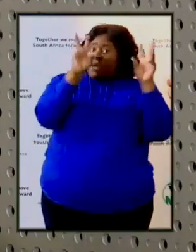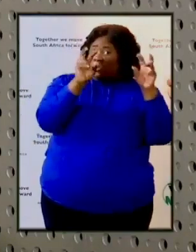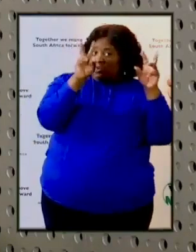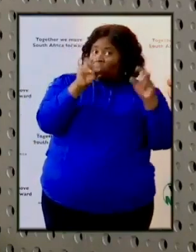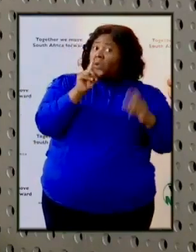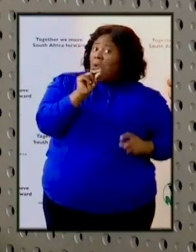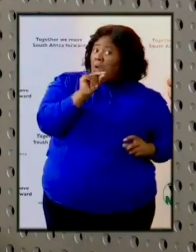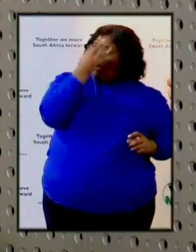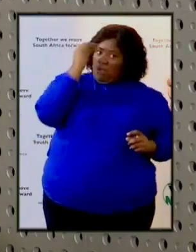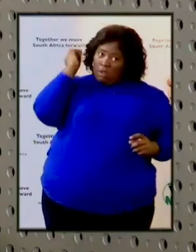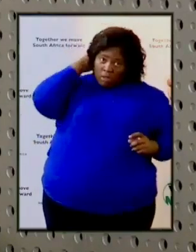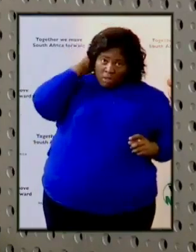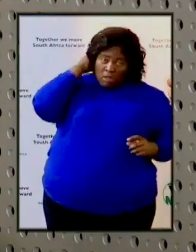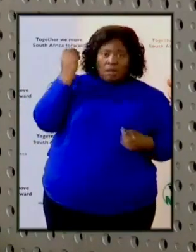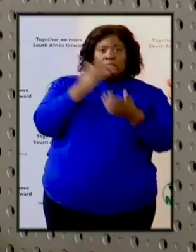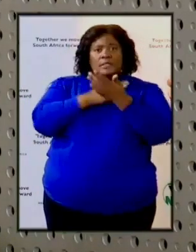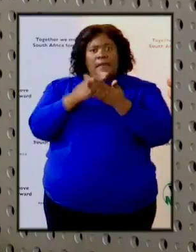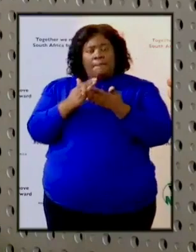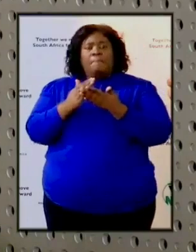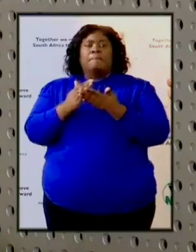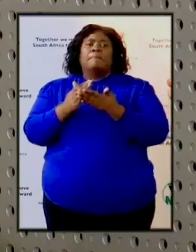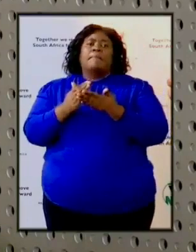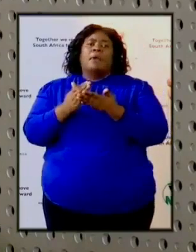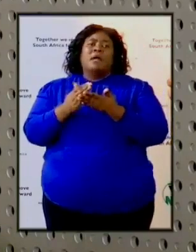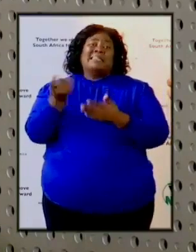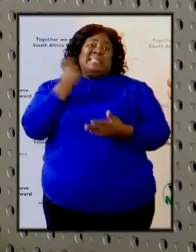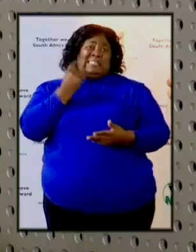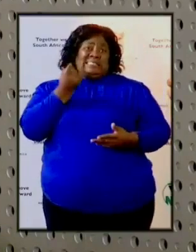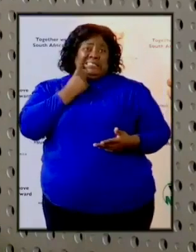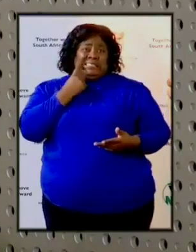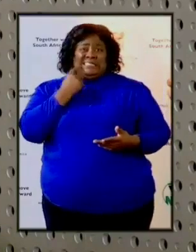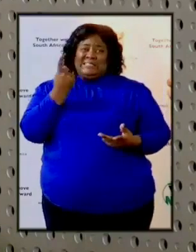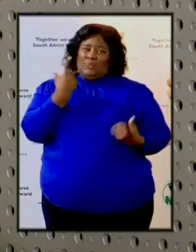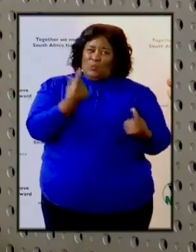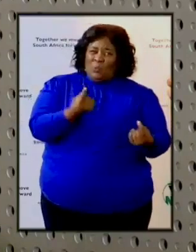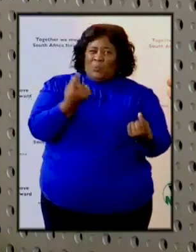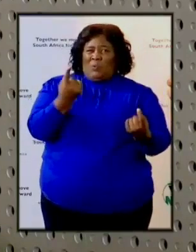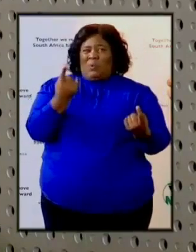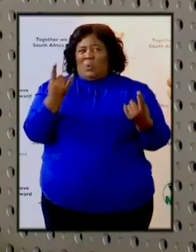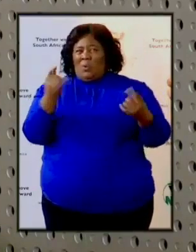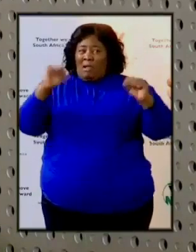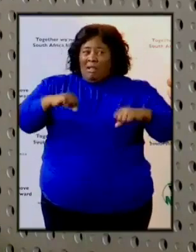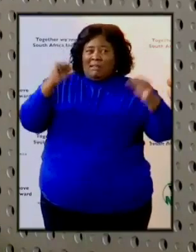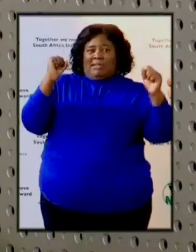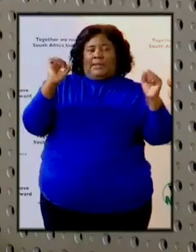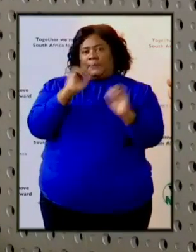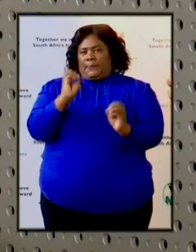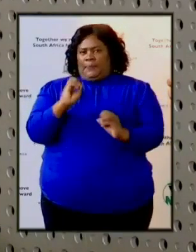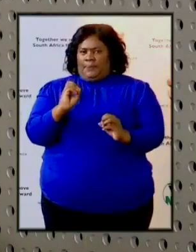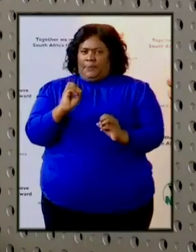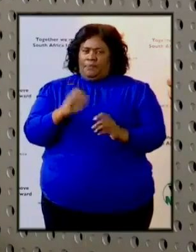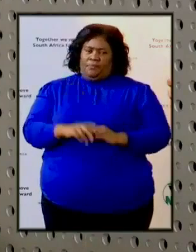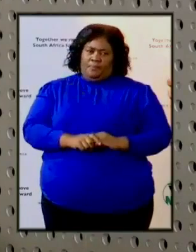board, others were not easy to take on board in relation to the spread of the